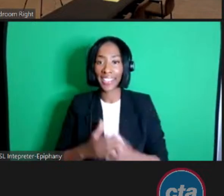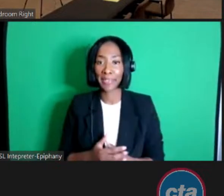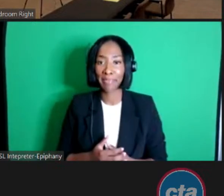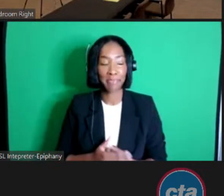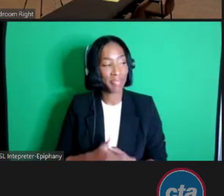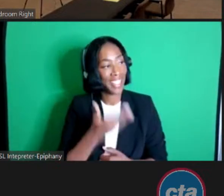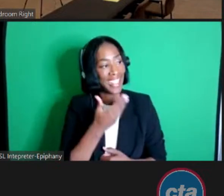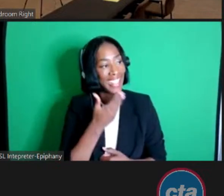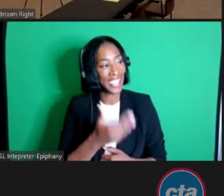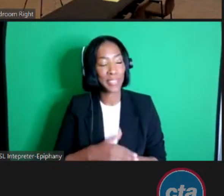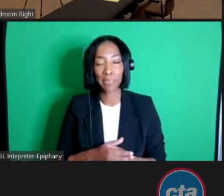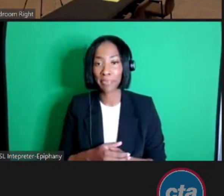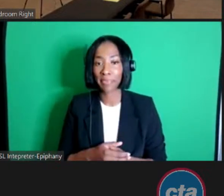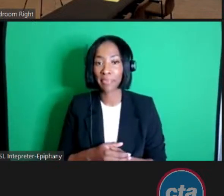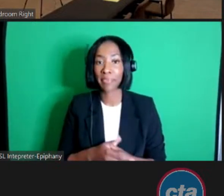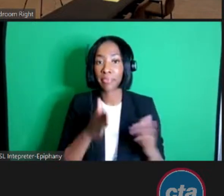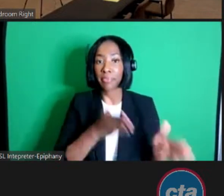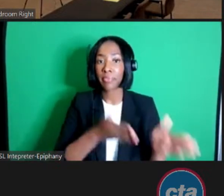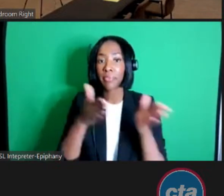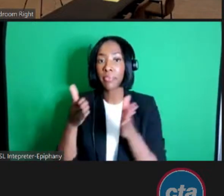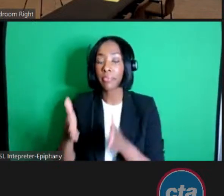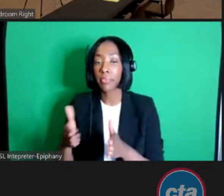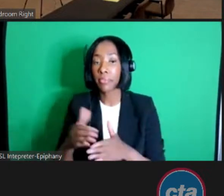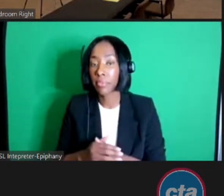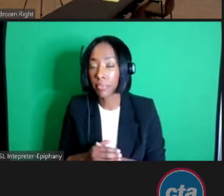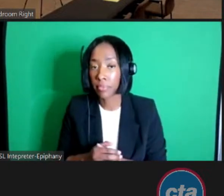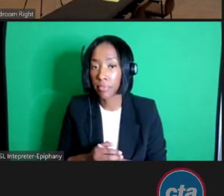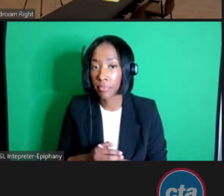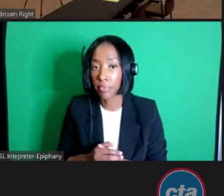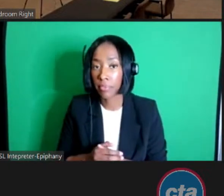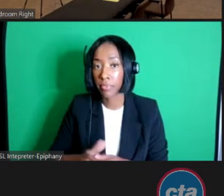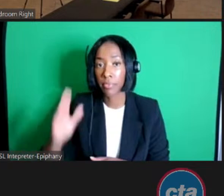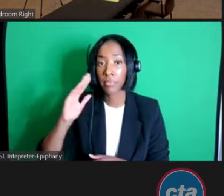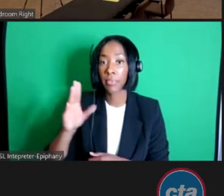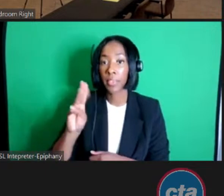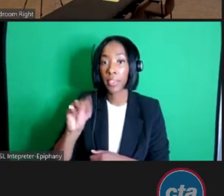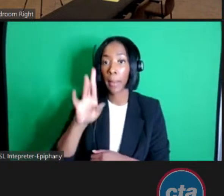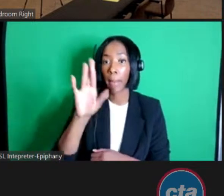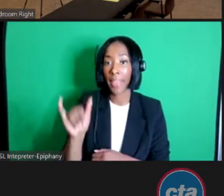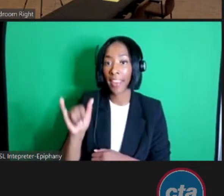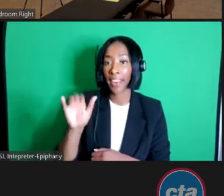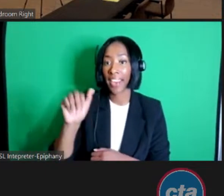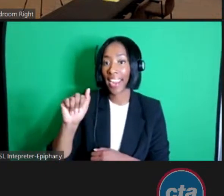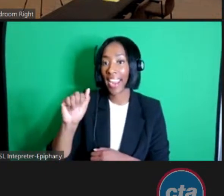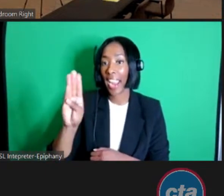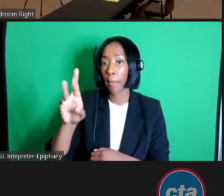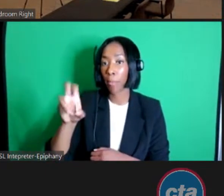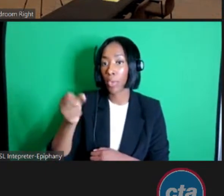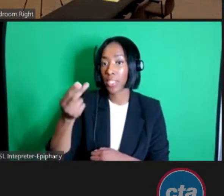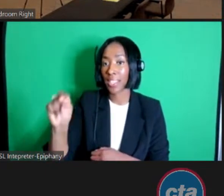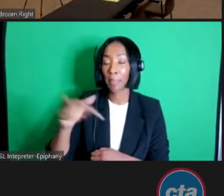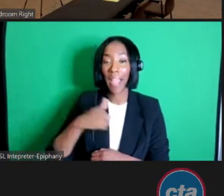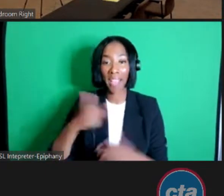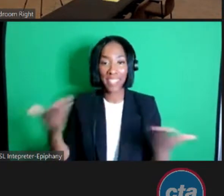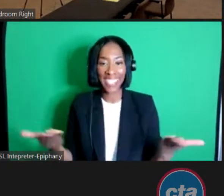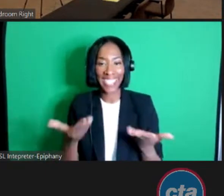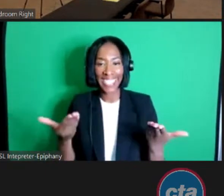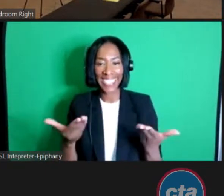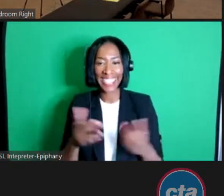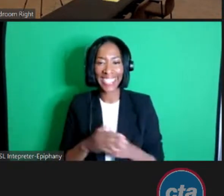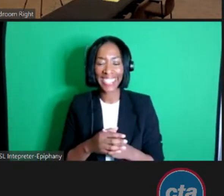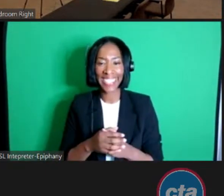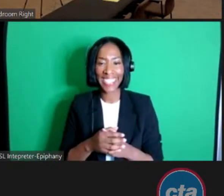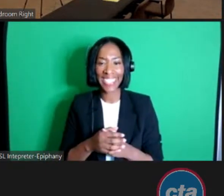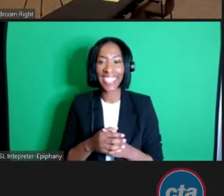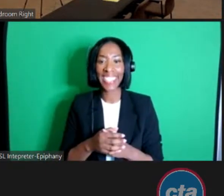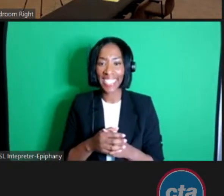Thank you, Barbara. Mary Abramson. Hi, I'm Mary Abramson. I am present, obviously,